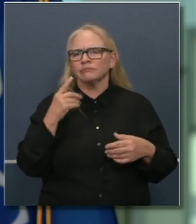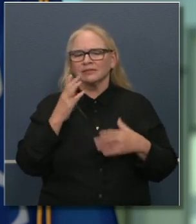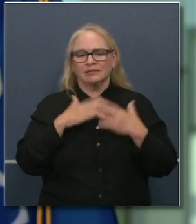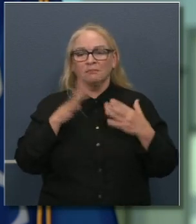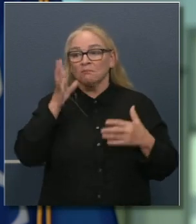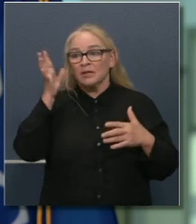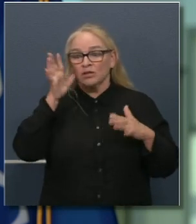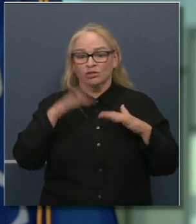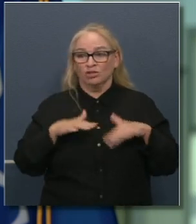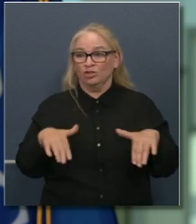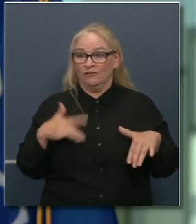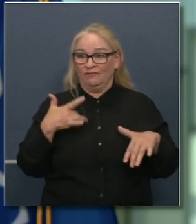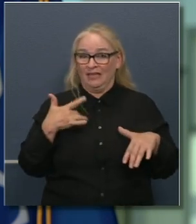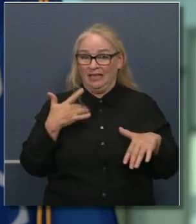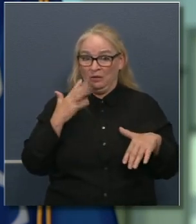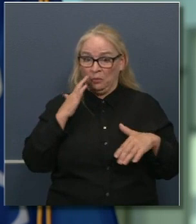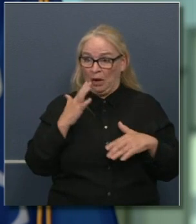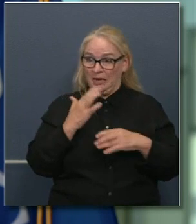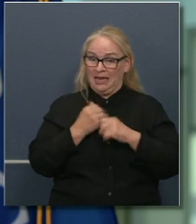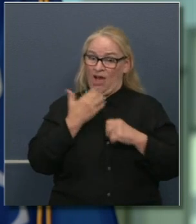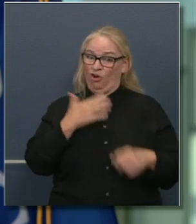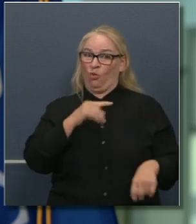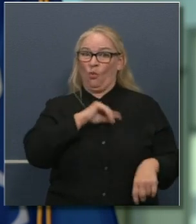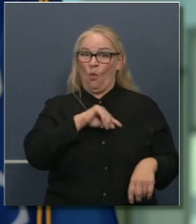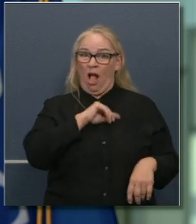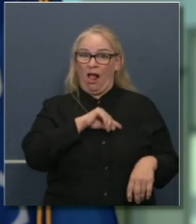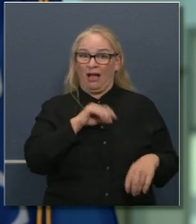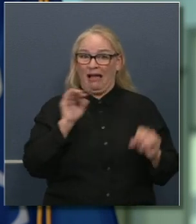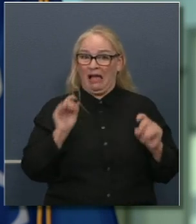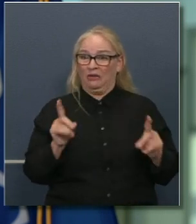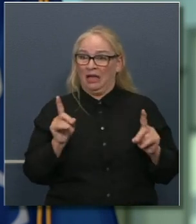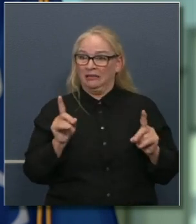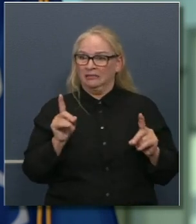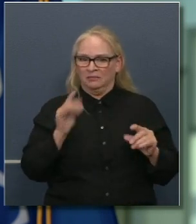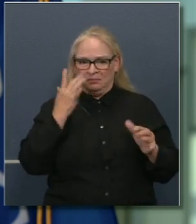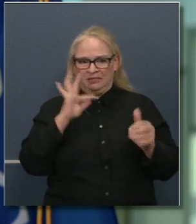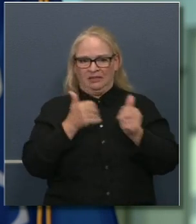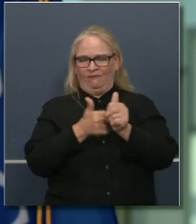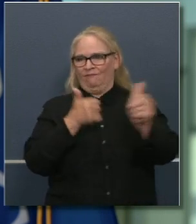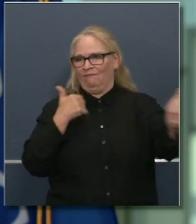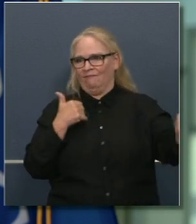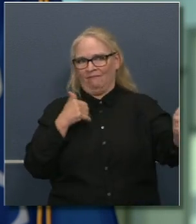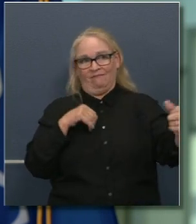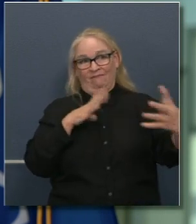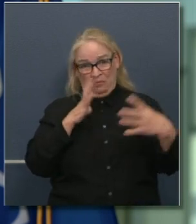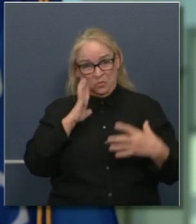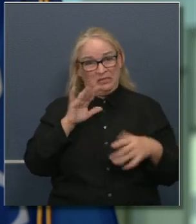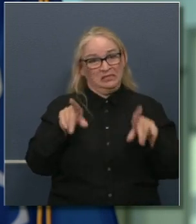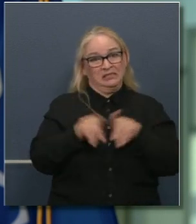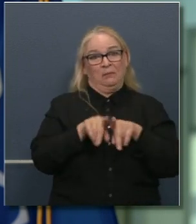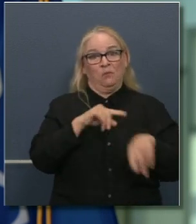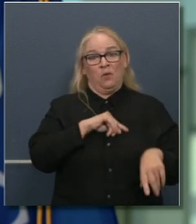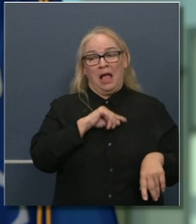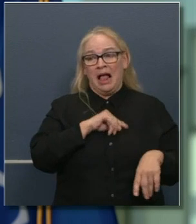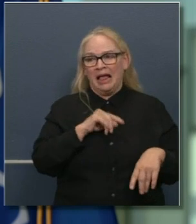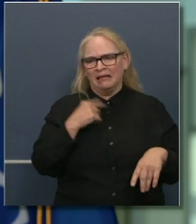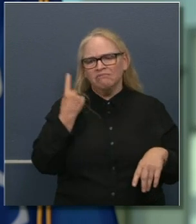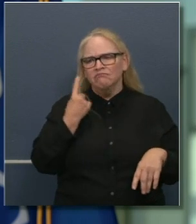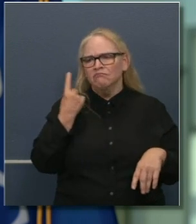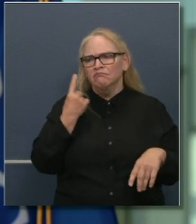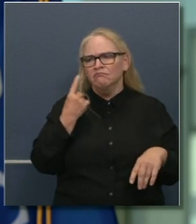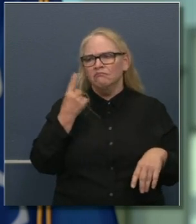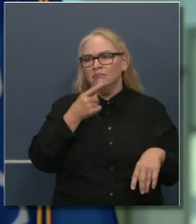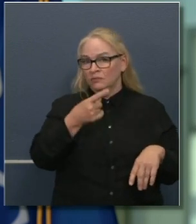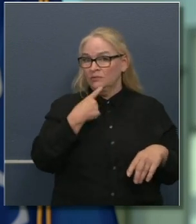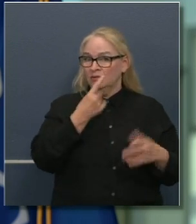going to receive, just given the way things played out in the spring. The budget you signed includes new standards, but doesn't spell out requirements